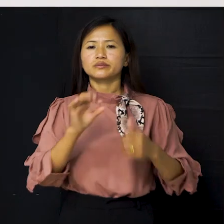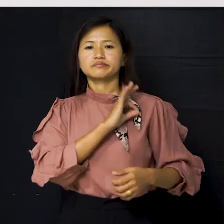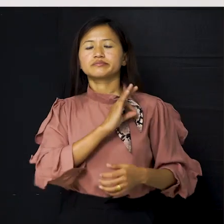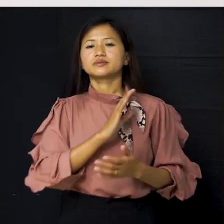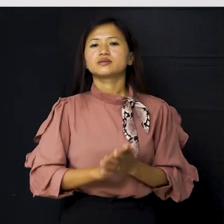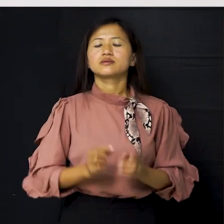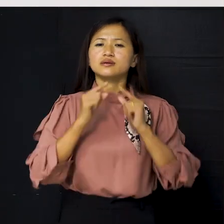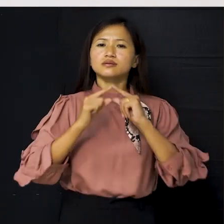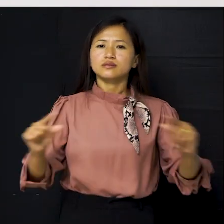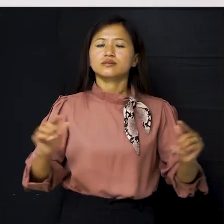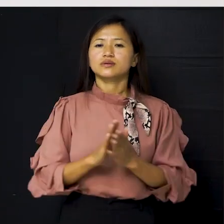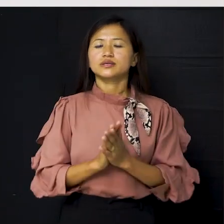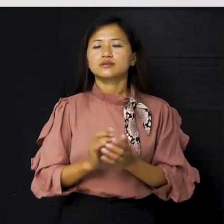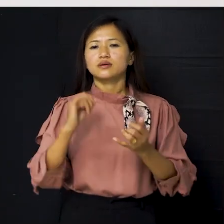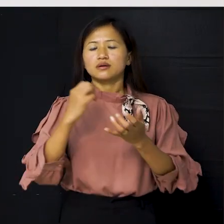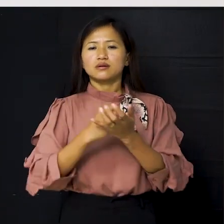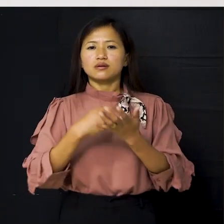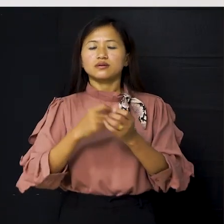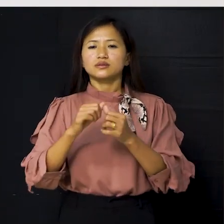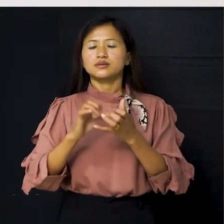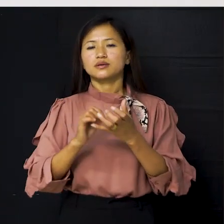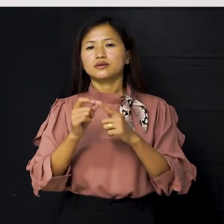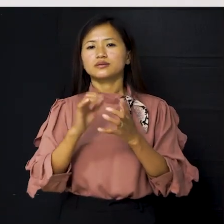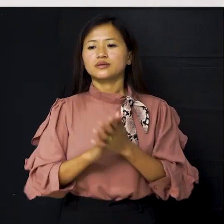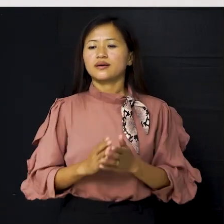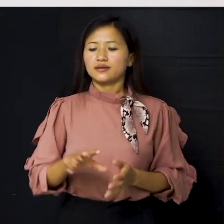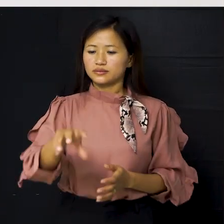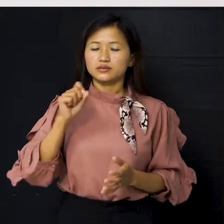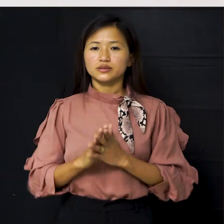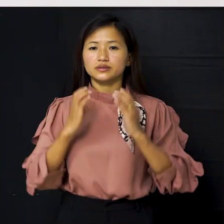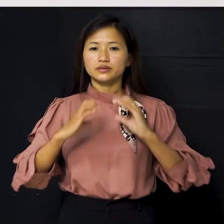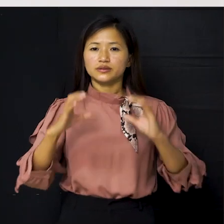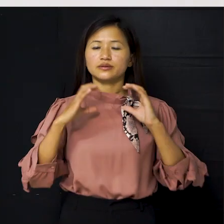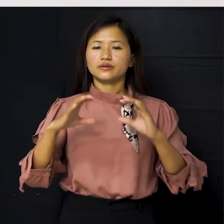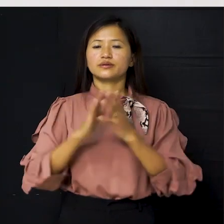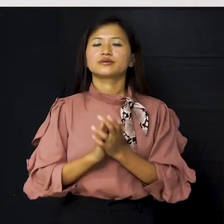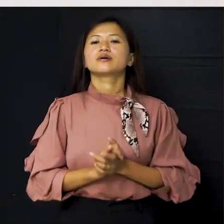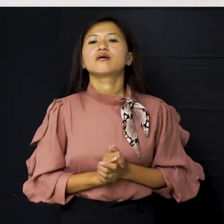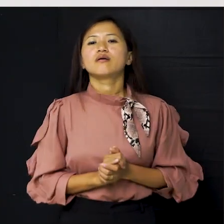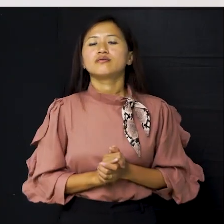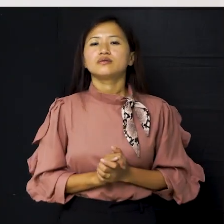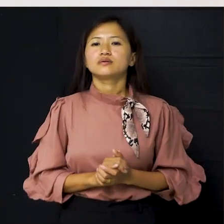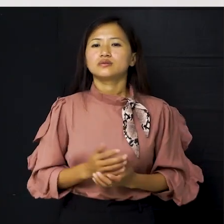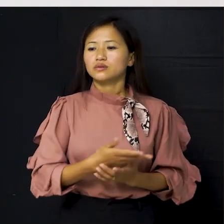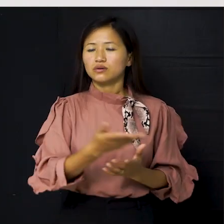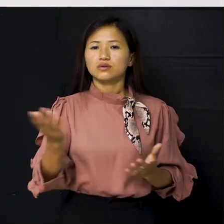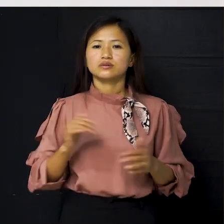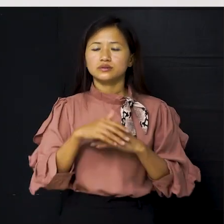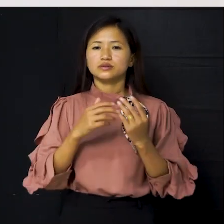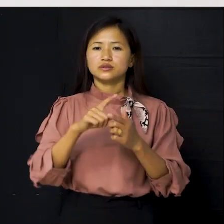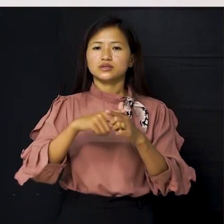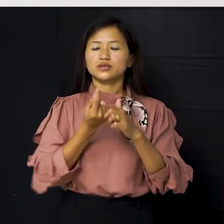the great range, how they were taking care of all the agrarian, how they were taking care of all the